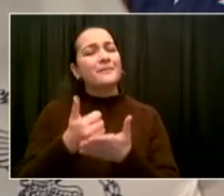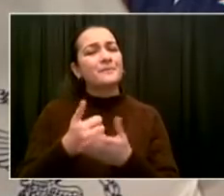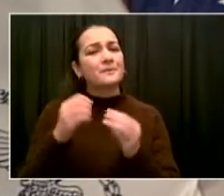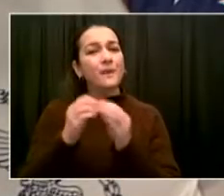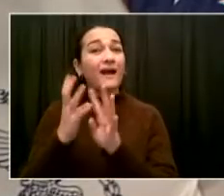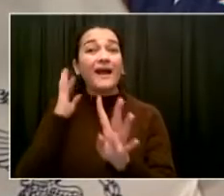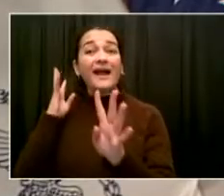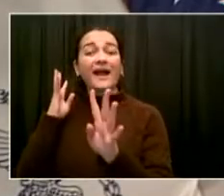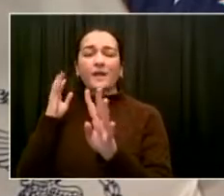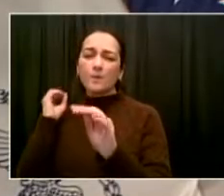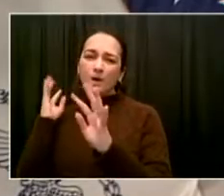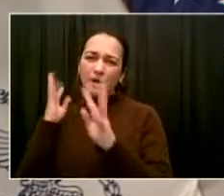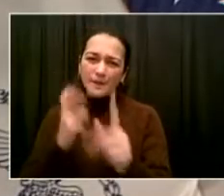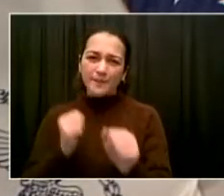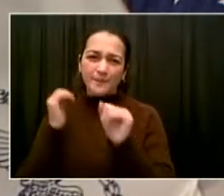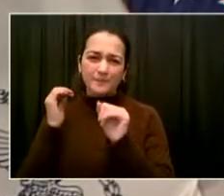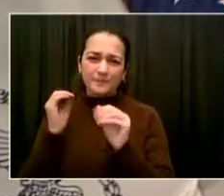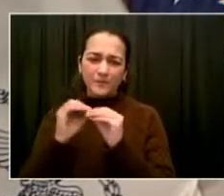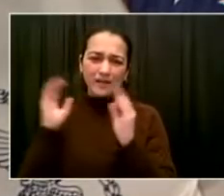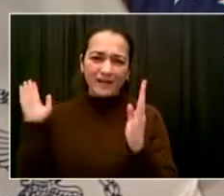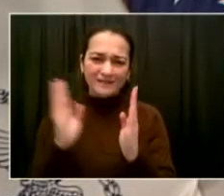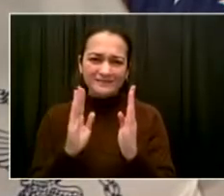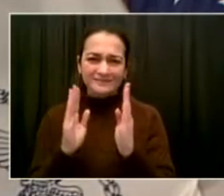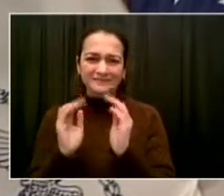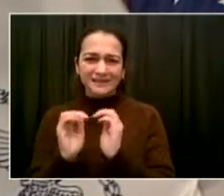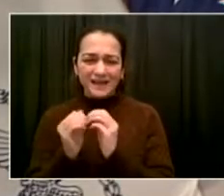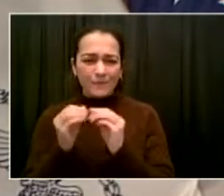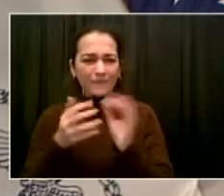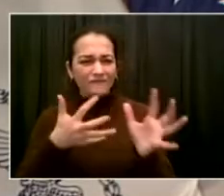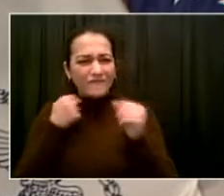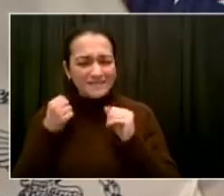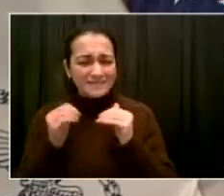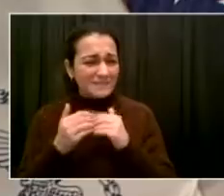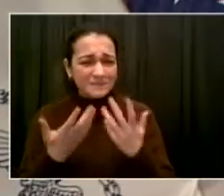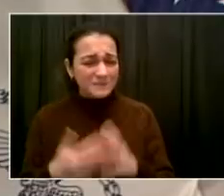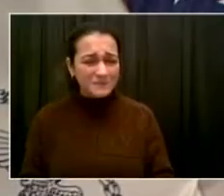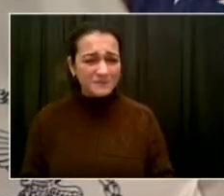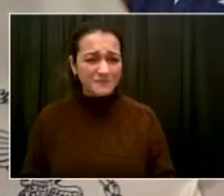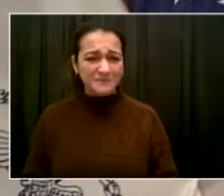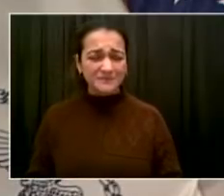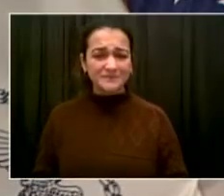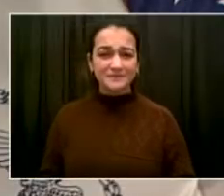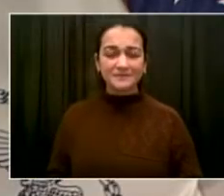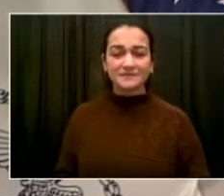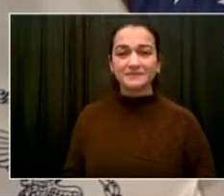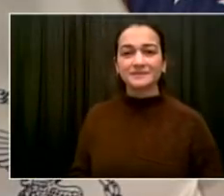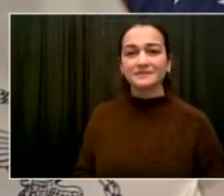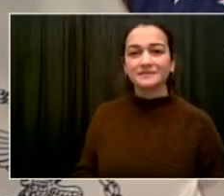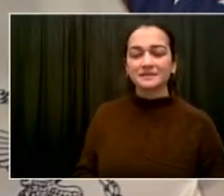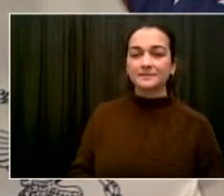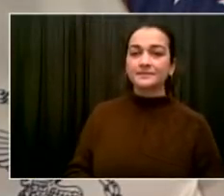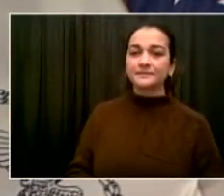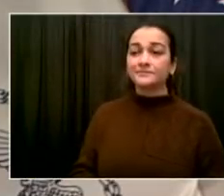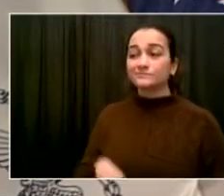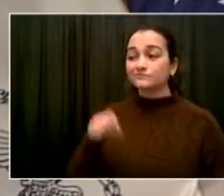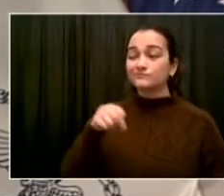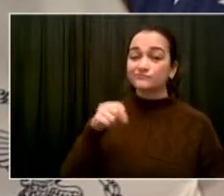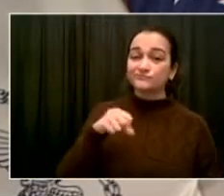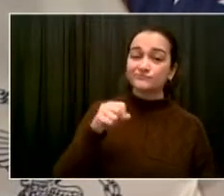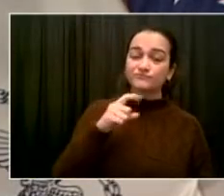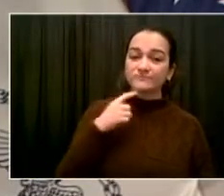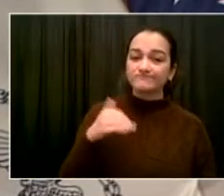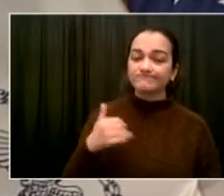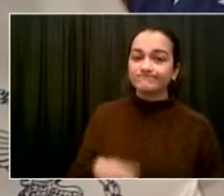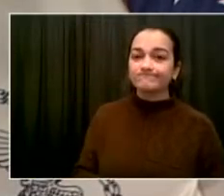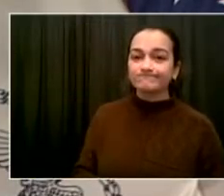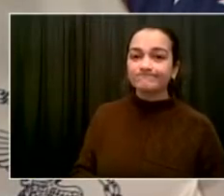I'll start and I'll turn to Dr. Long and Dr. Choksi. Katie, first of all, what we're doing to relieve some of this pressure is opening